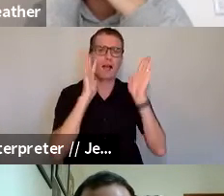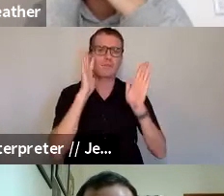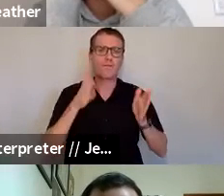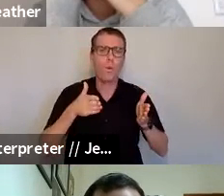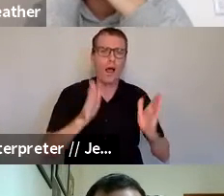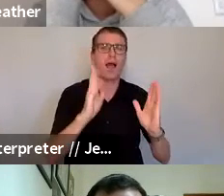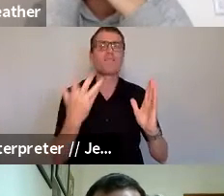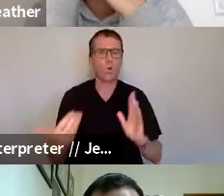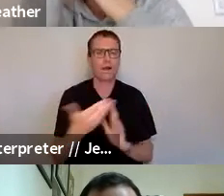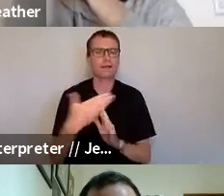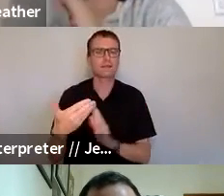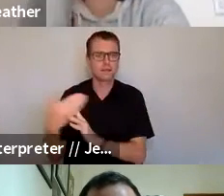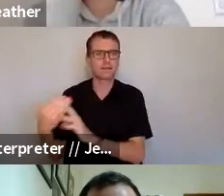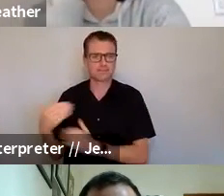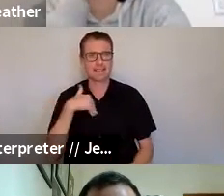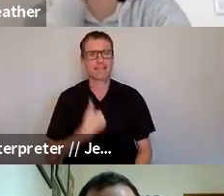There's